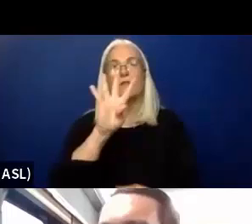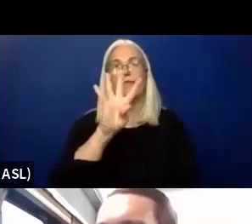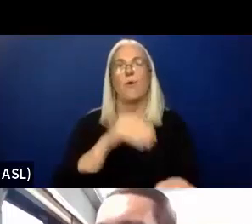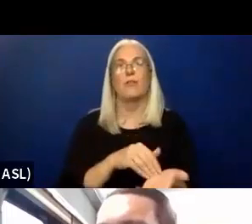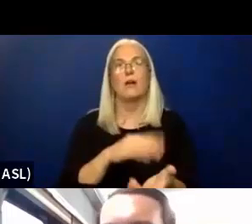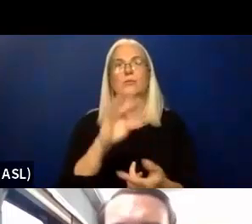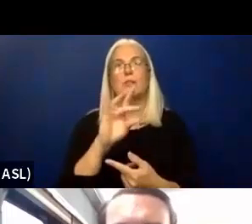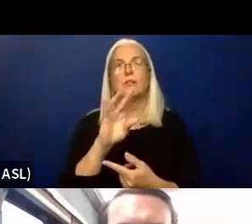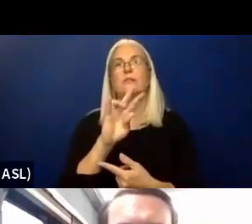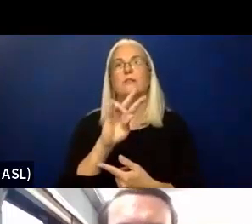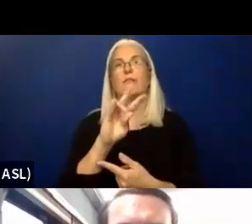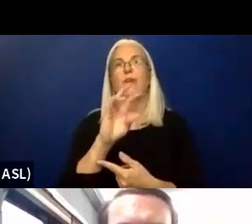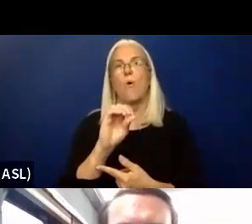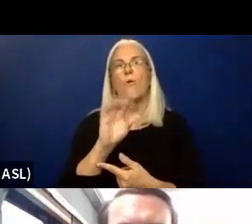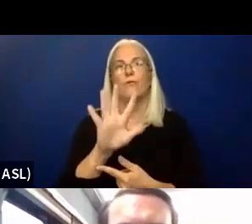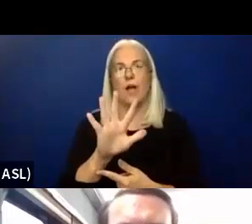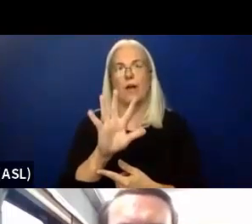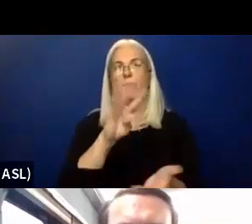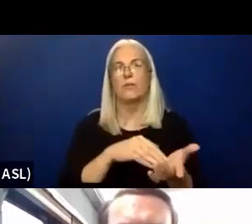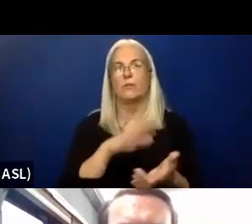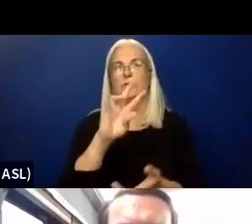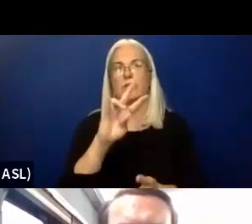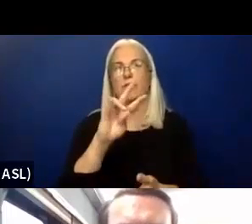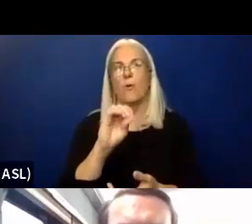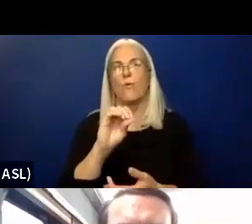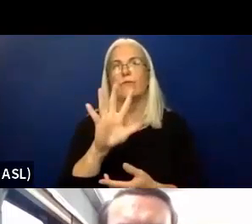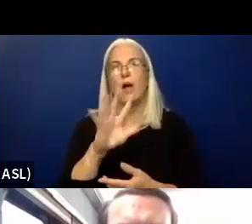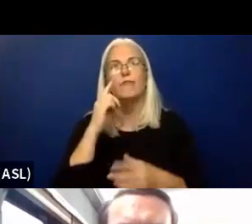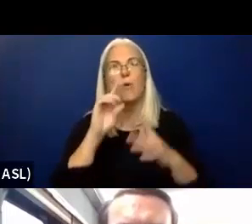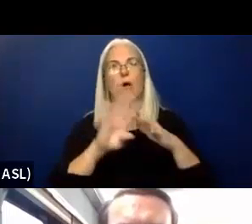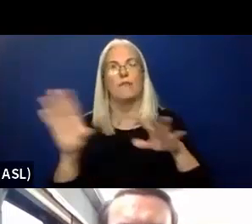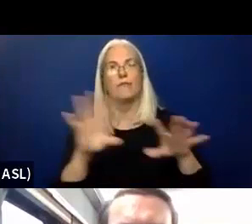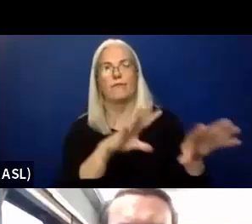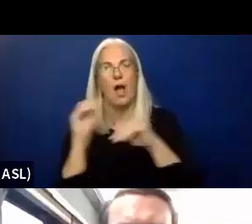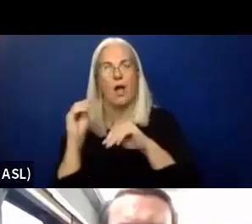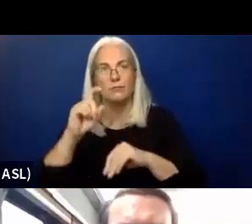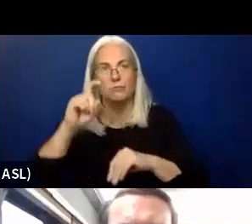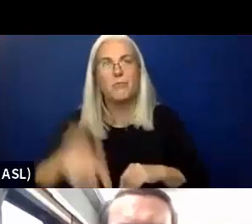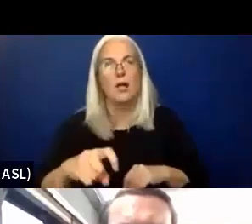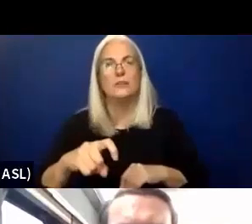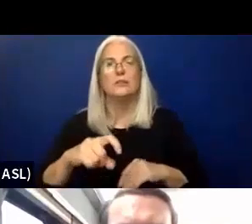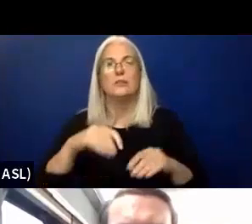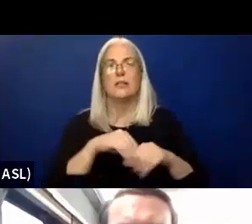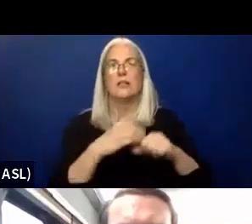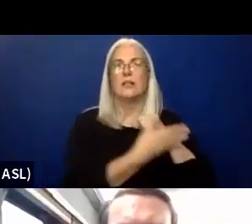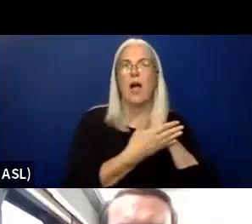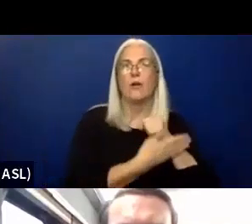4,705. Those covered under evacuation, that was under evacuation orders. Those under evacuation warnings are